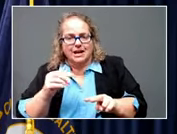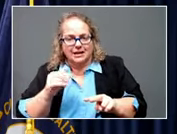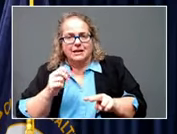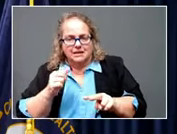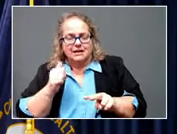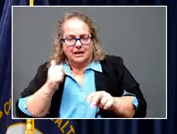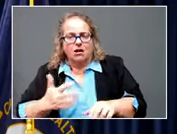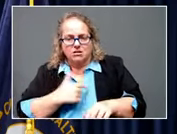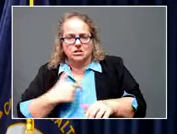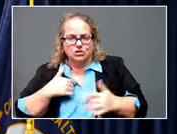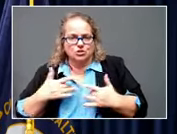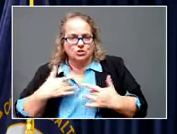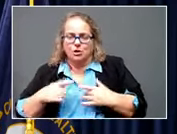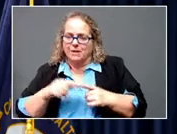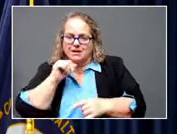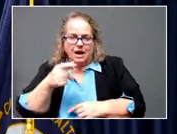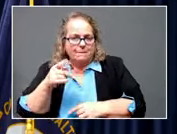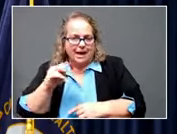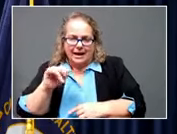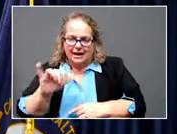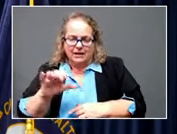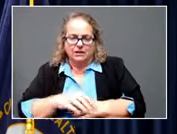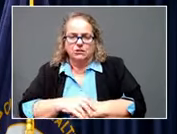panic. James Pilcher, WKRC.